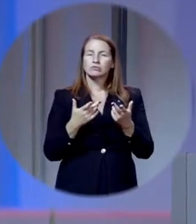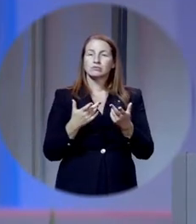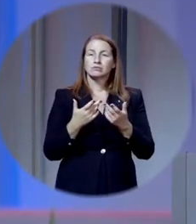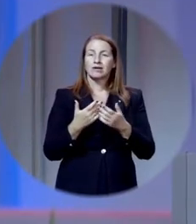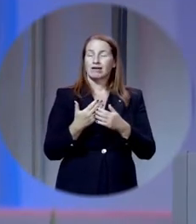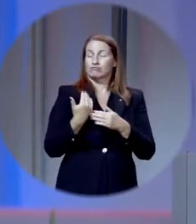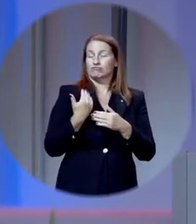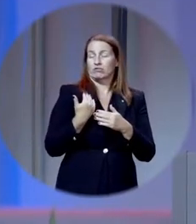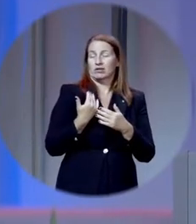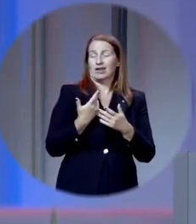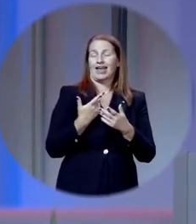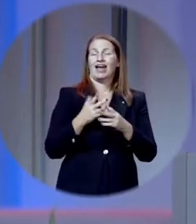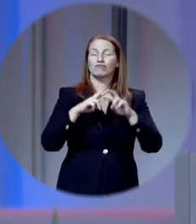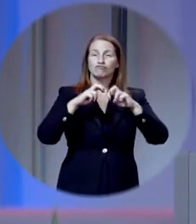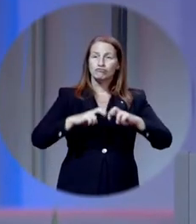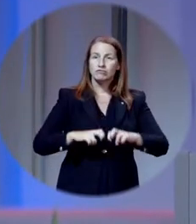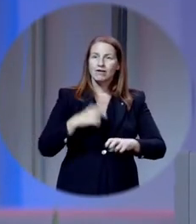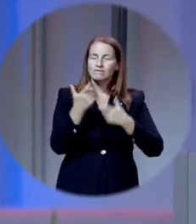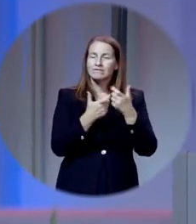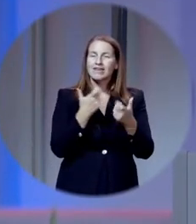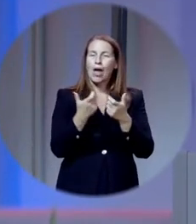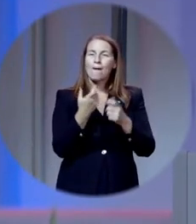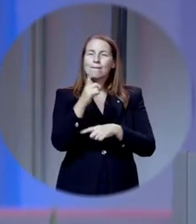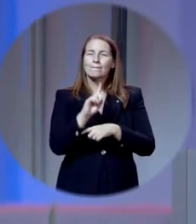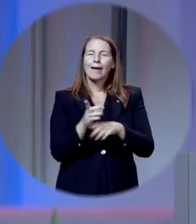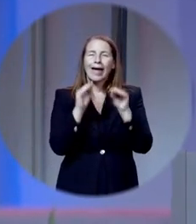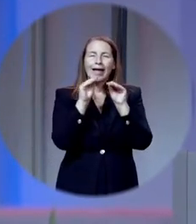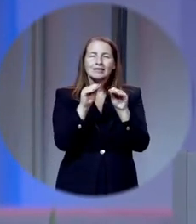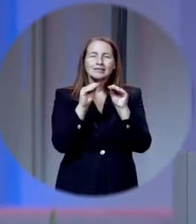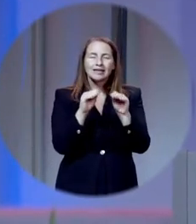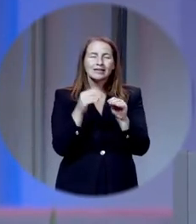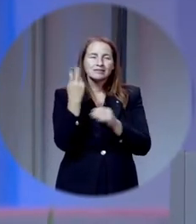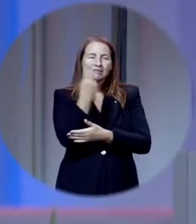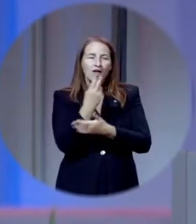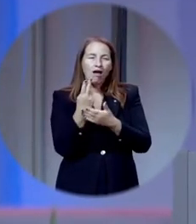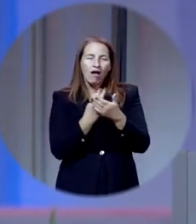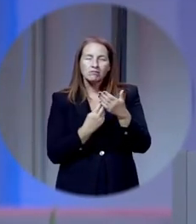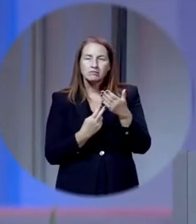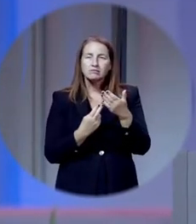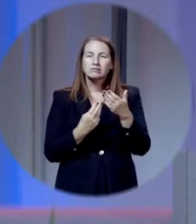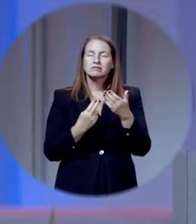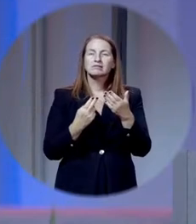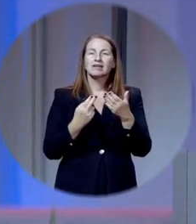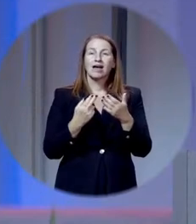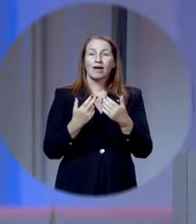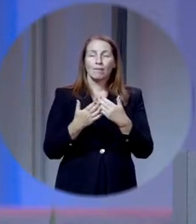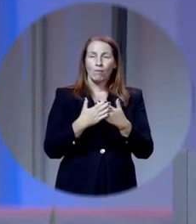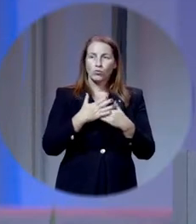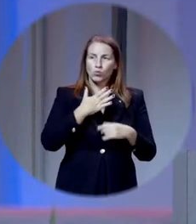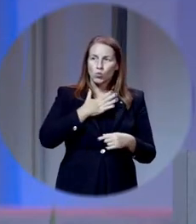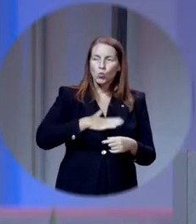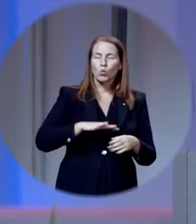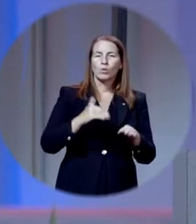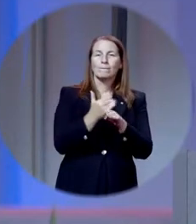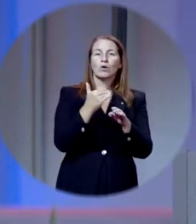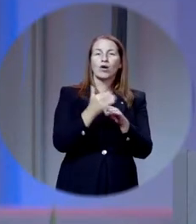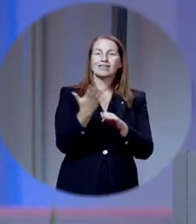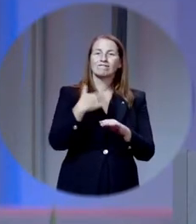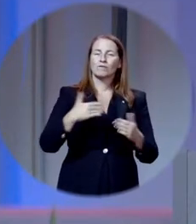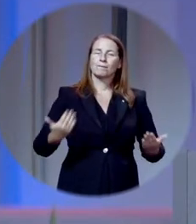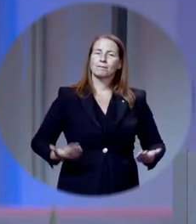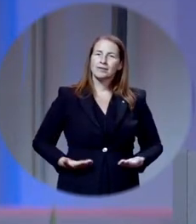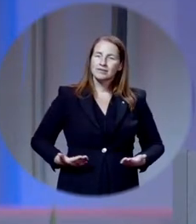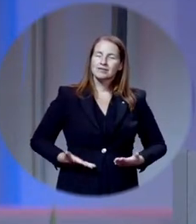those educated in the arts and design in some way, are the most desired employees by many businesses and organisations because of